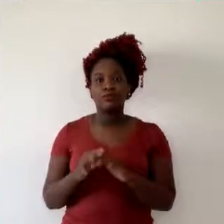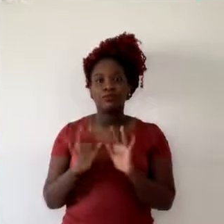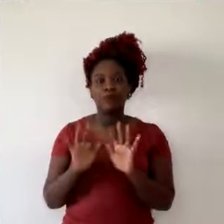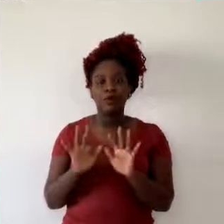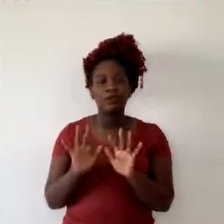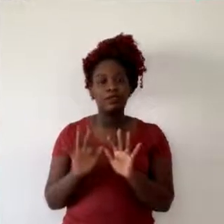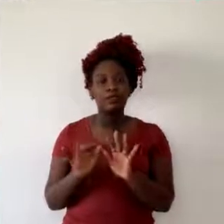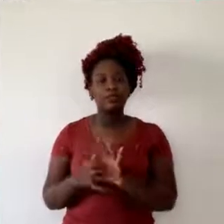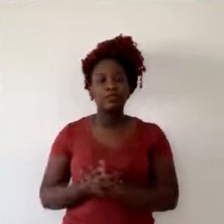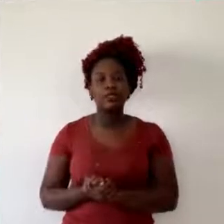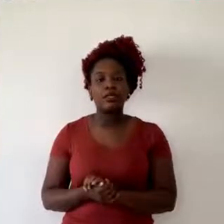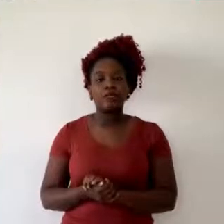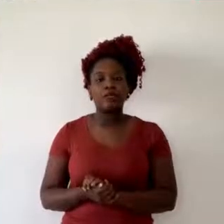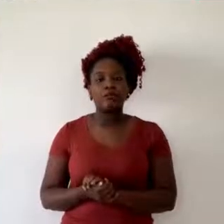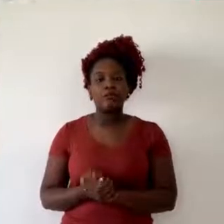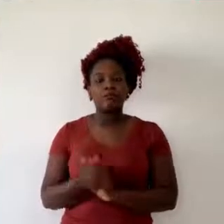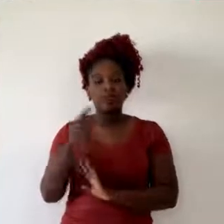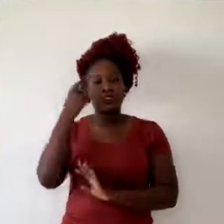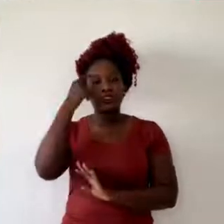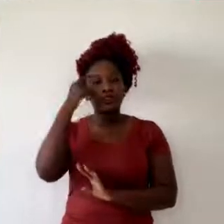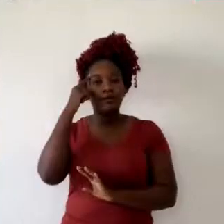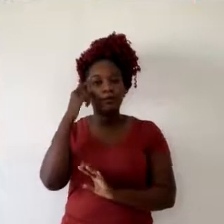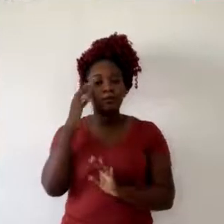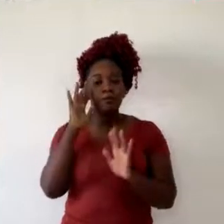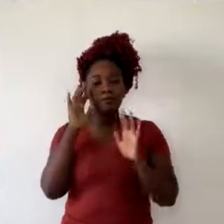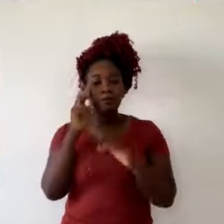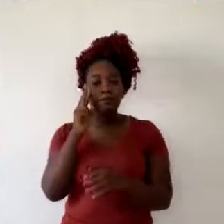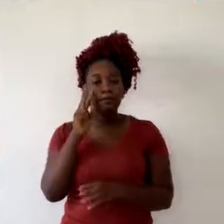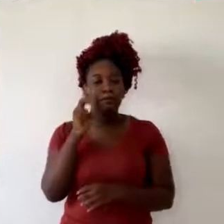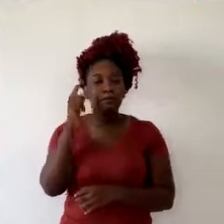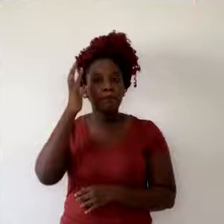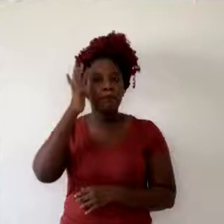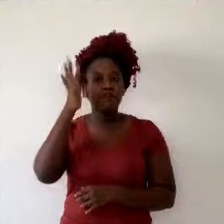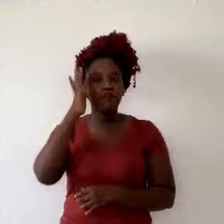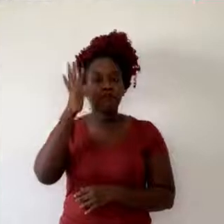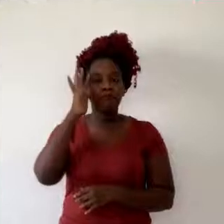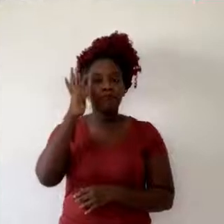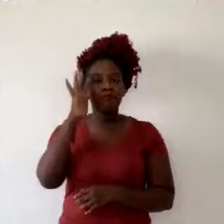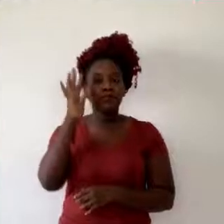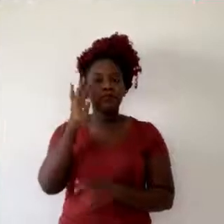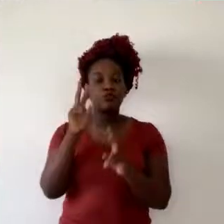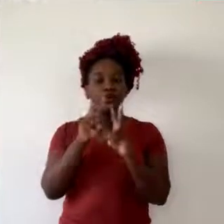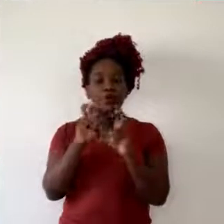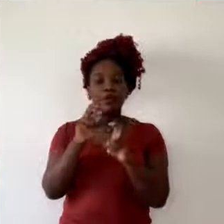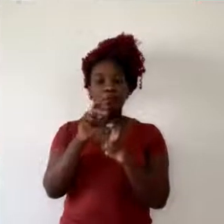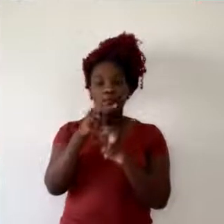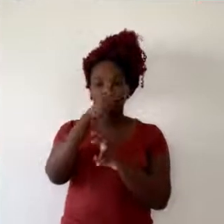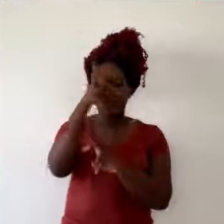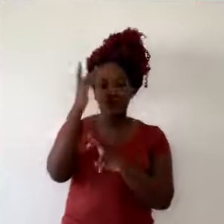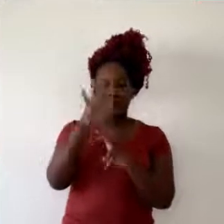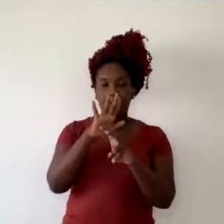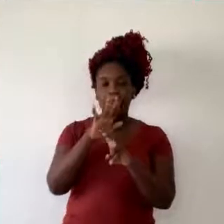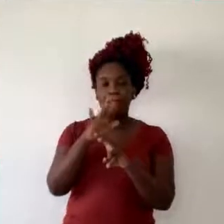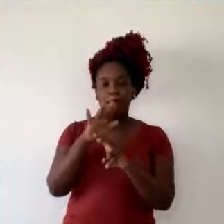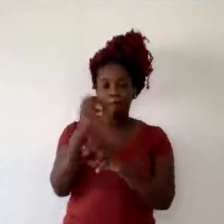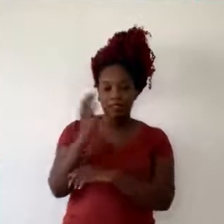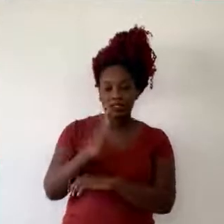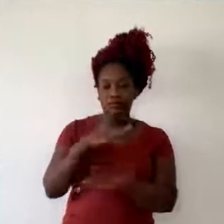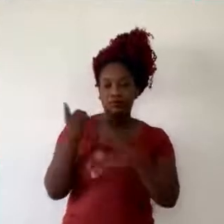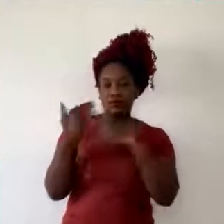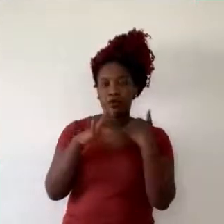But we need to look at the death that we have in Brazil, and we are talking